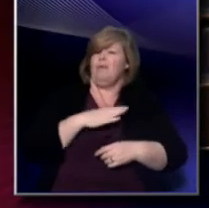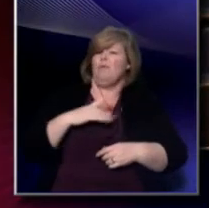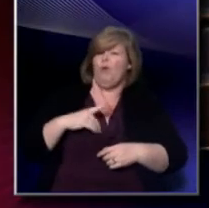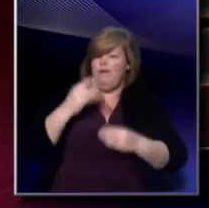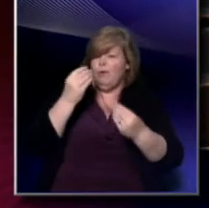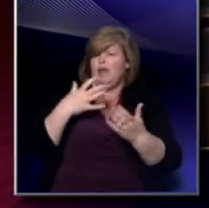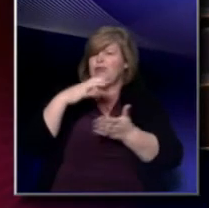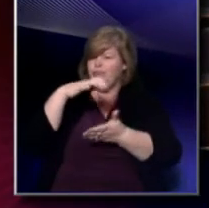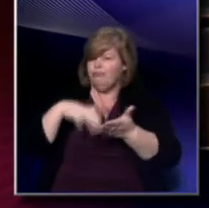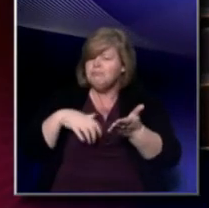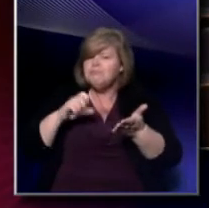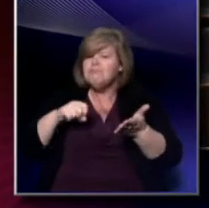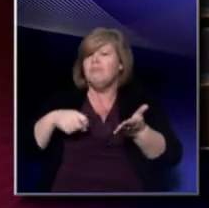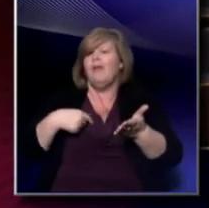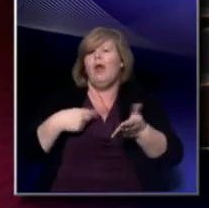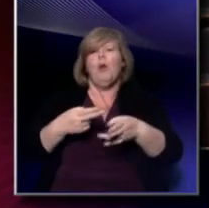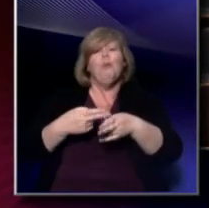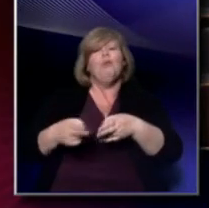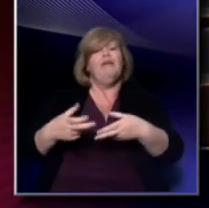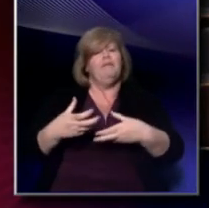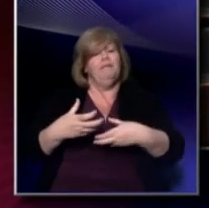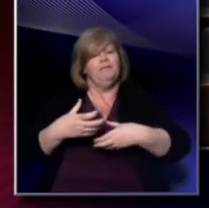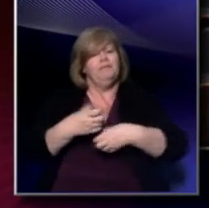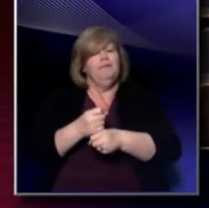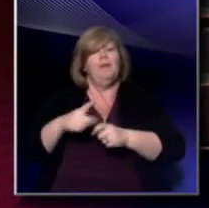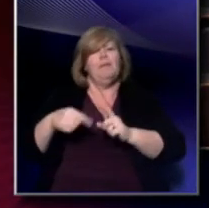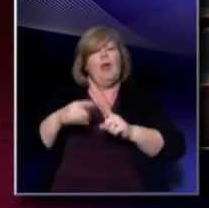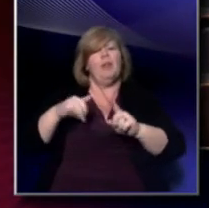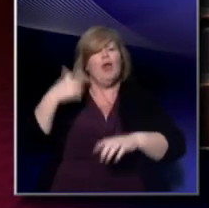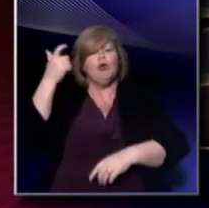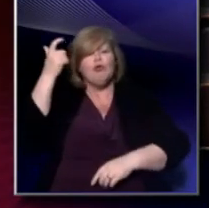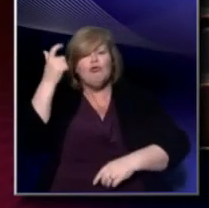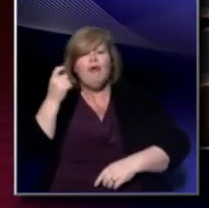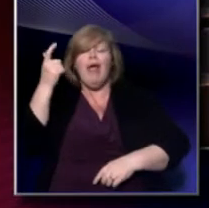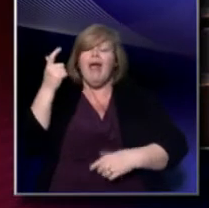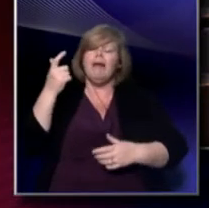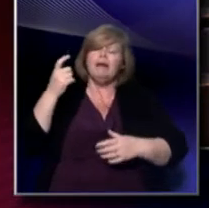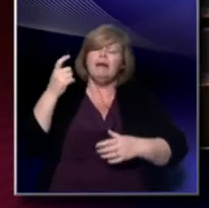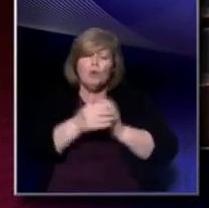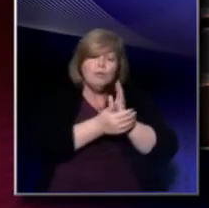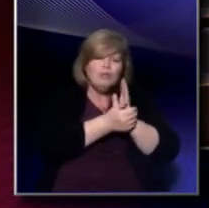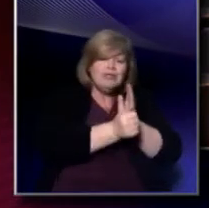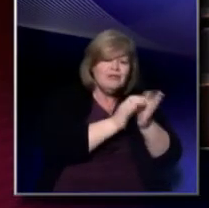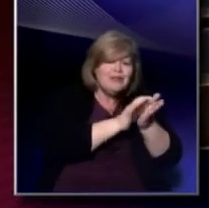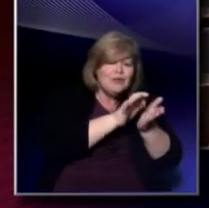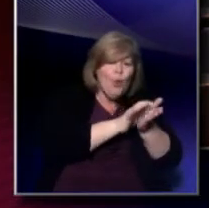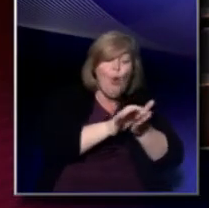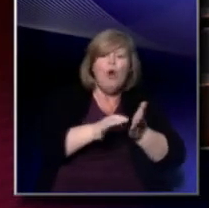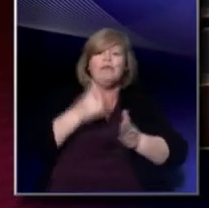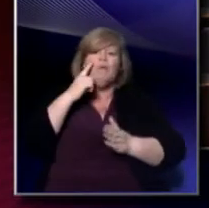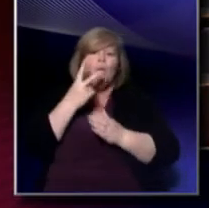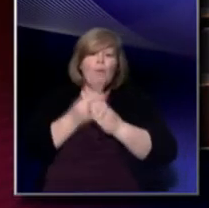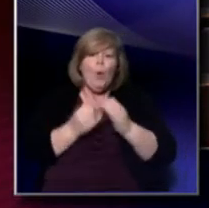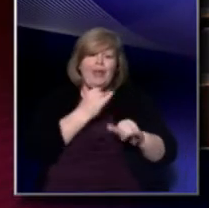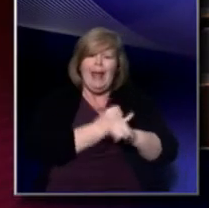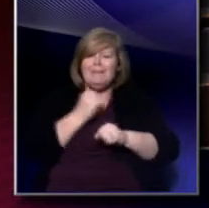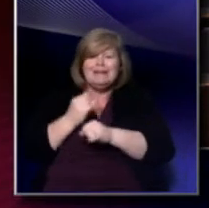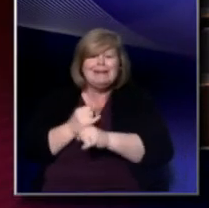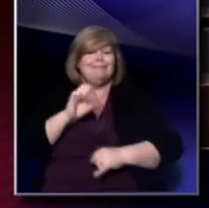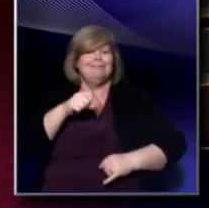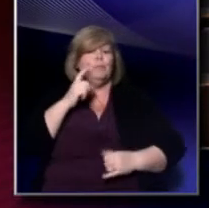gave you a relatively brief write-up of the grant and what it's eligible for, and so we'll be going over that. We've been identified, those